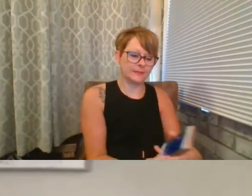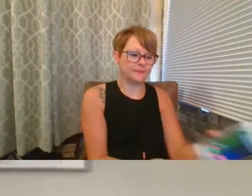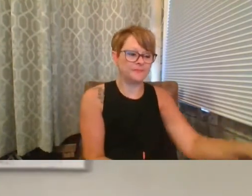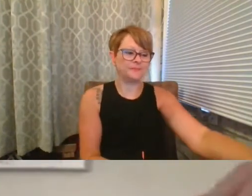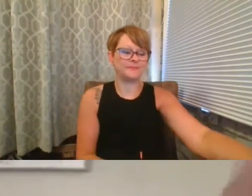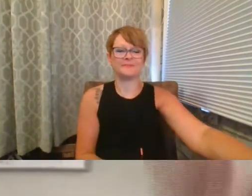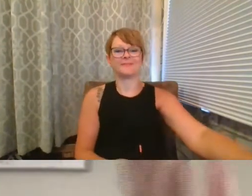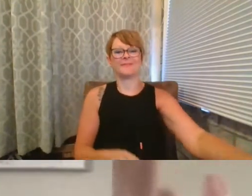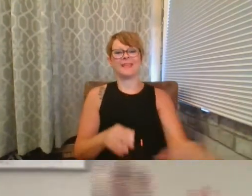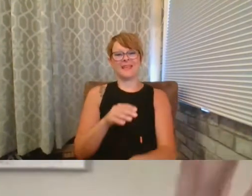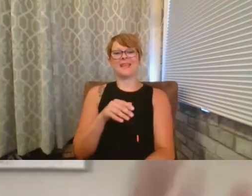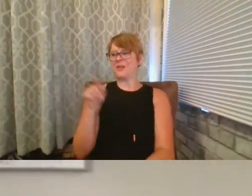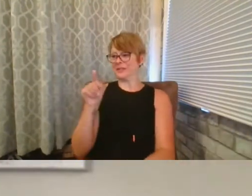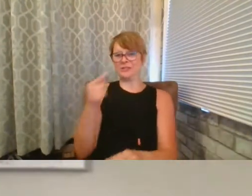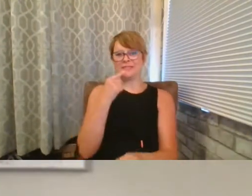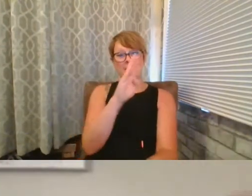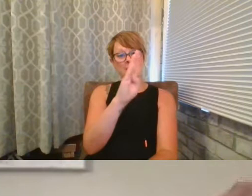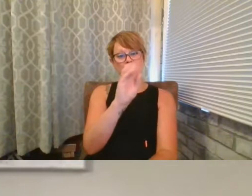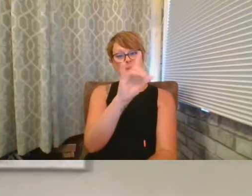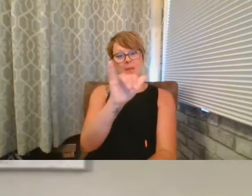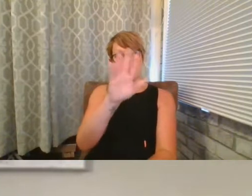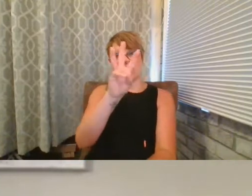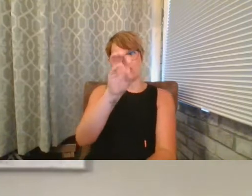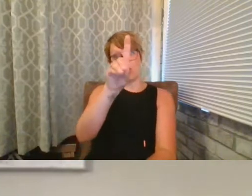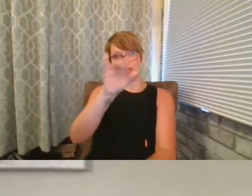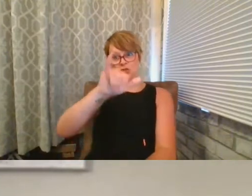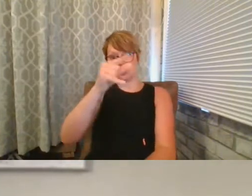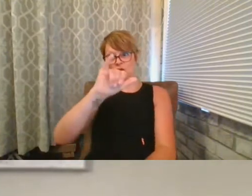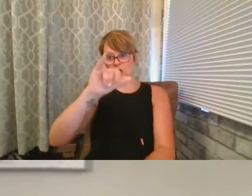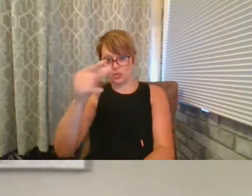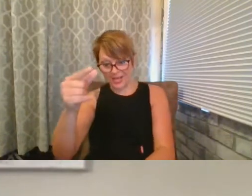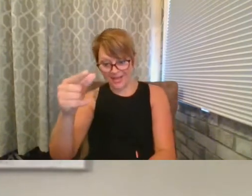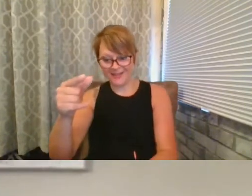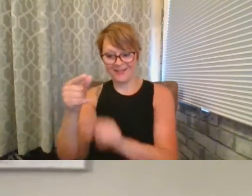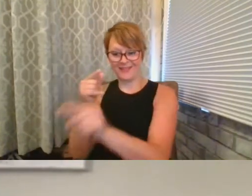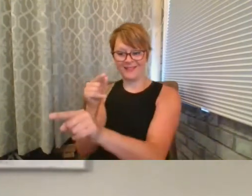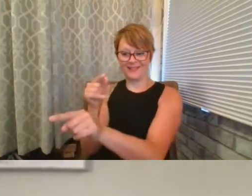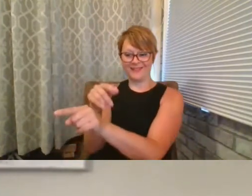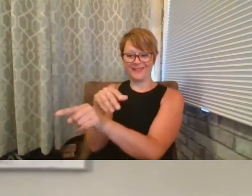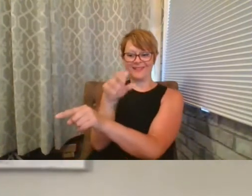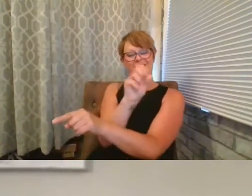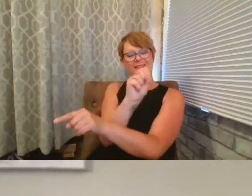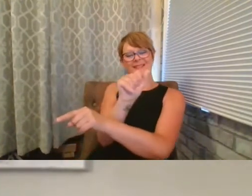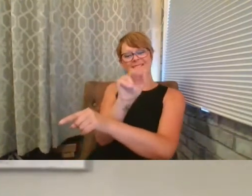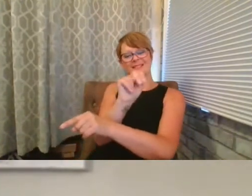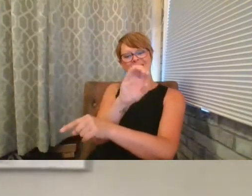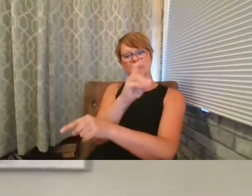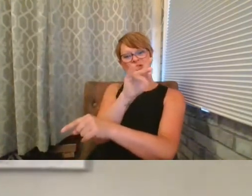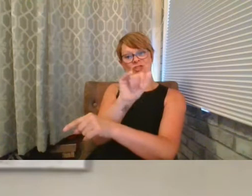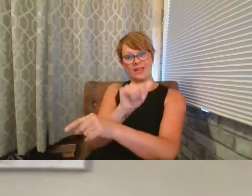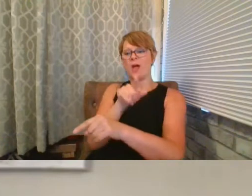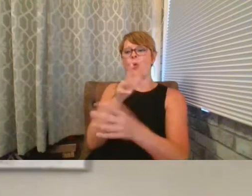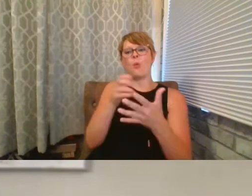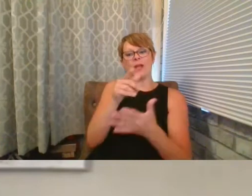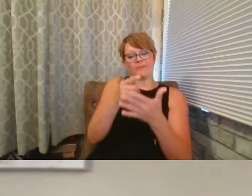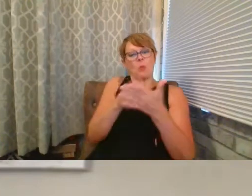was from a vision that you had, and you made it a reality. And I think that's why it's inherent to us. And it's also partly a